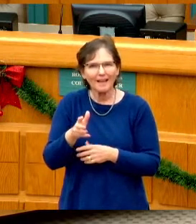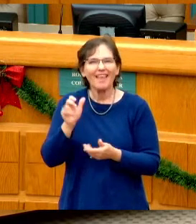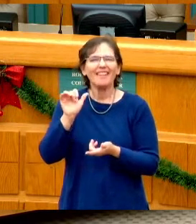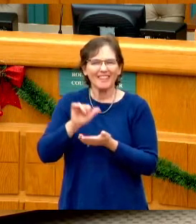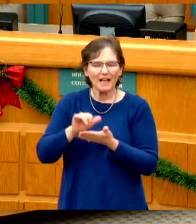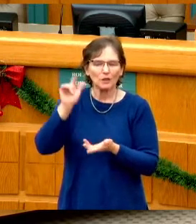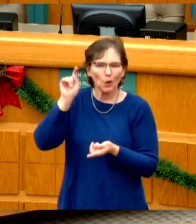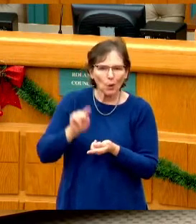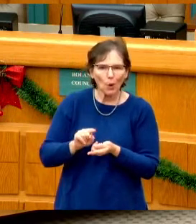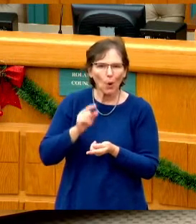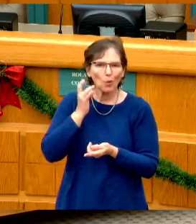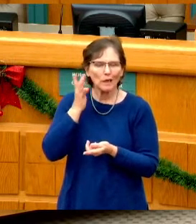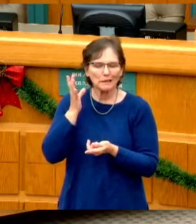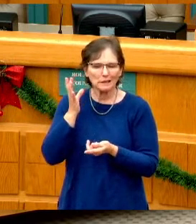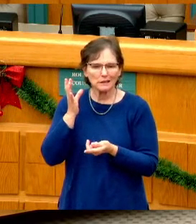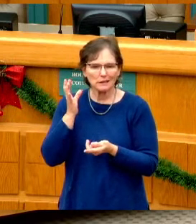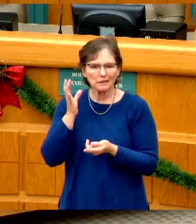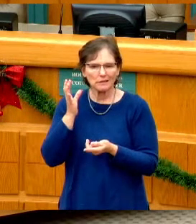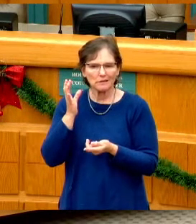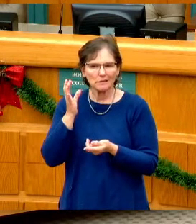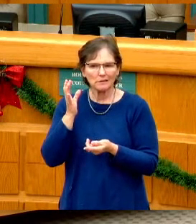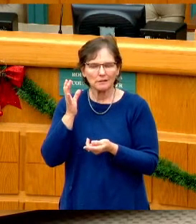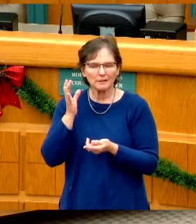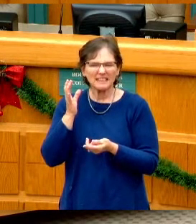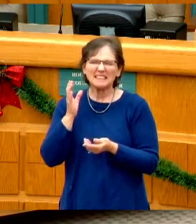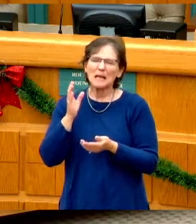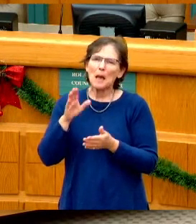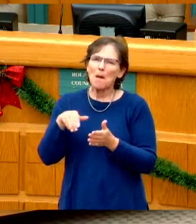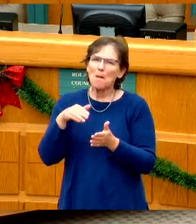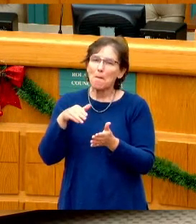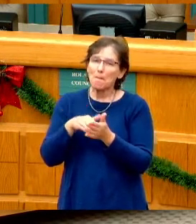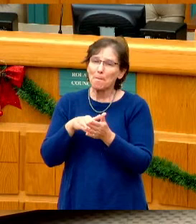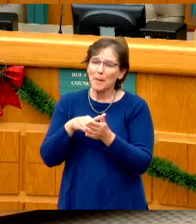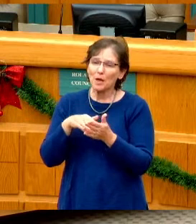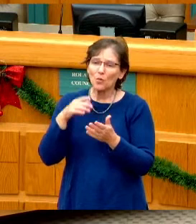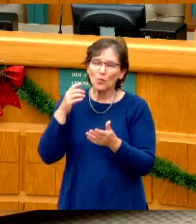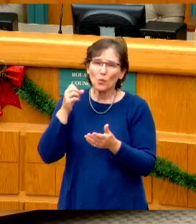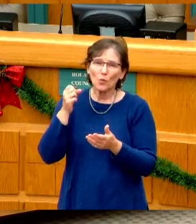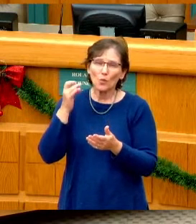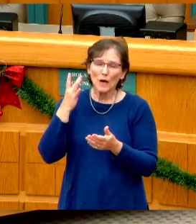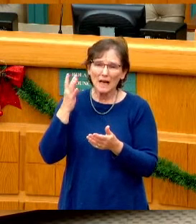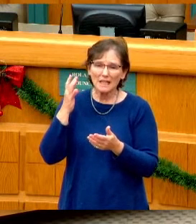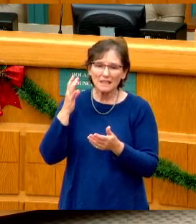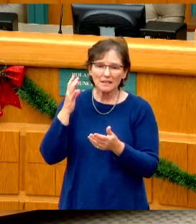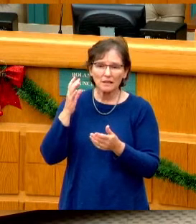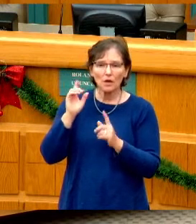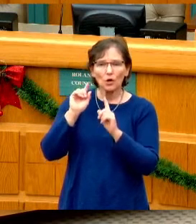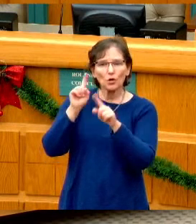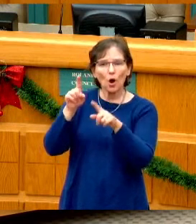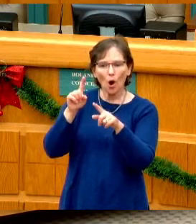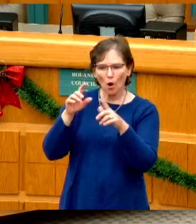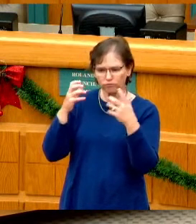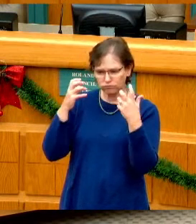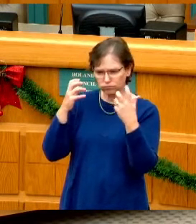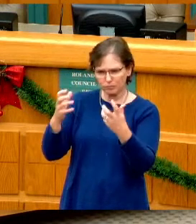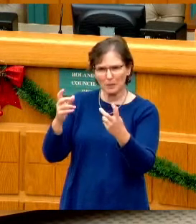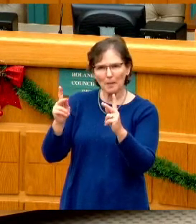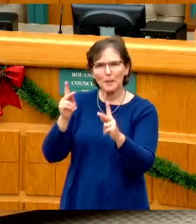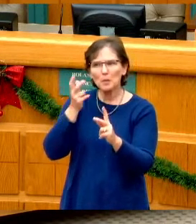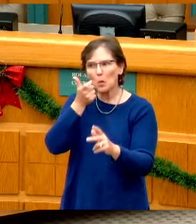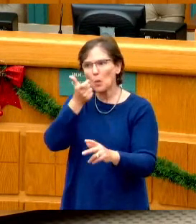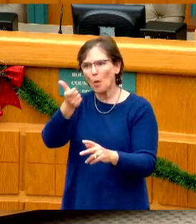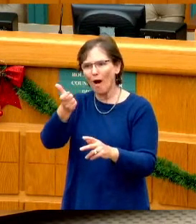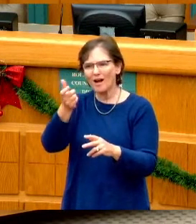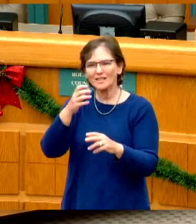risk. For moderate risk, attending outdoor public tree lighting ceremonies or activities is a moderate risk